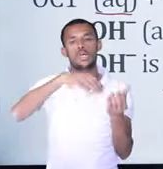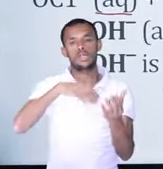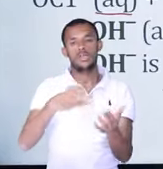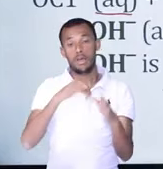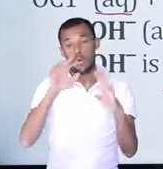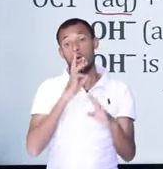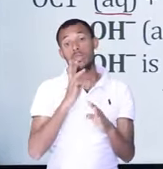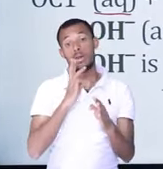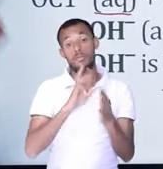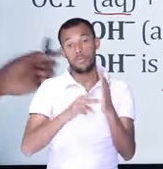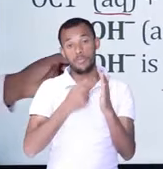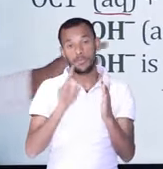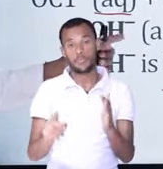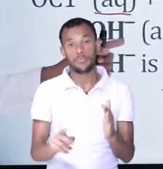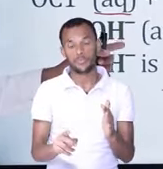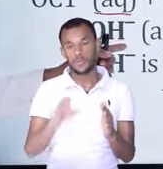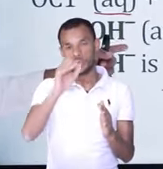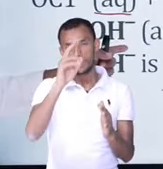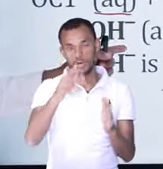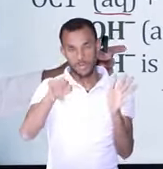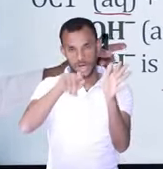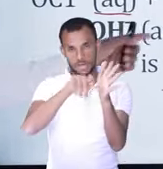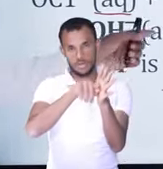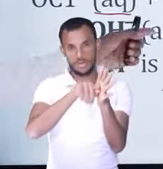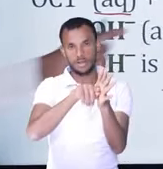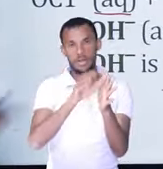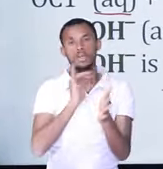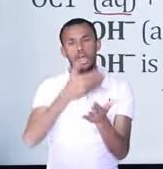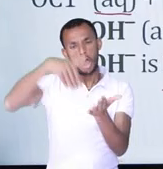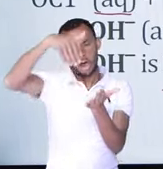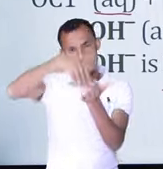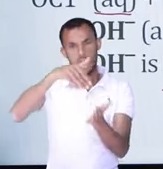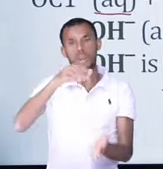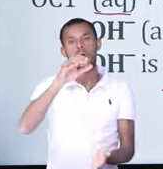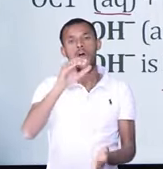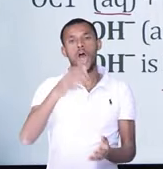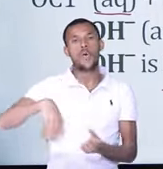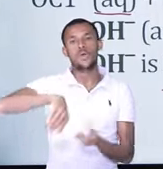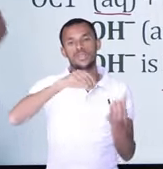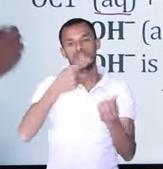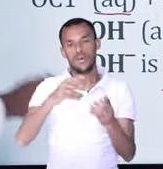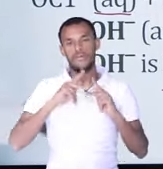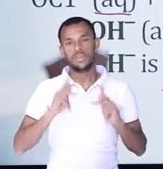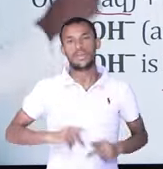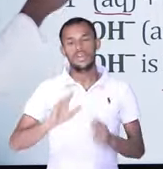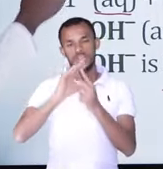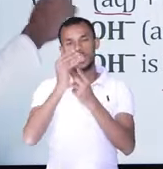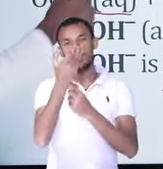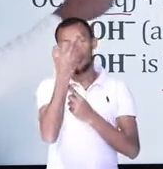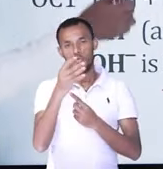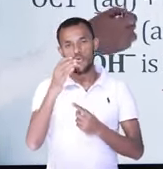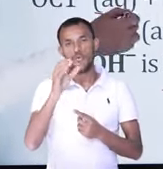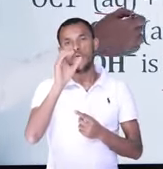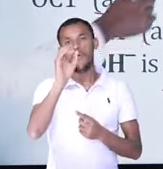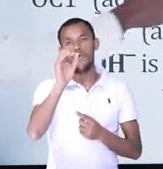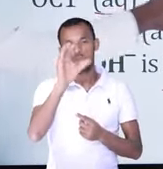in water. OH minus is again aqueous. The physical states of